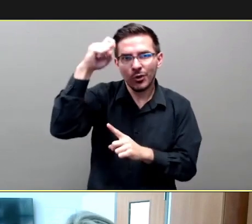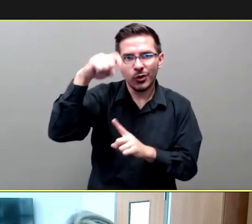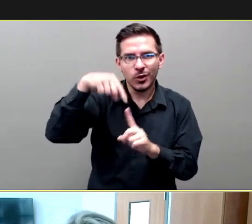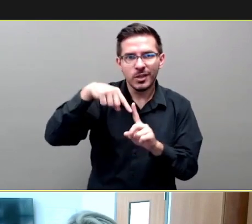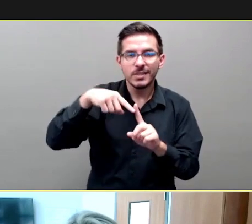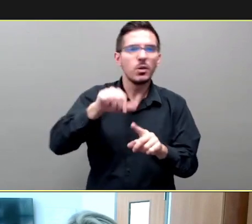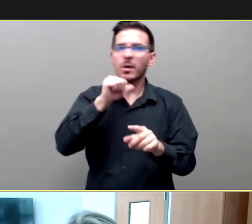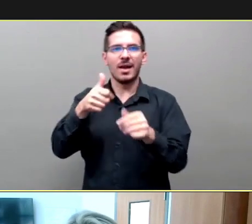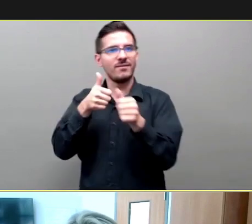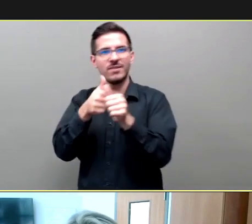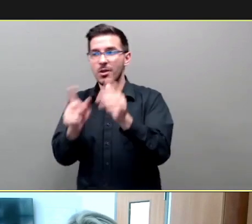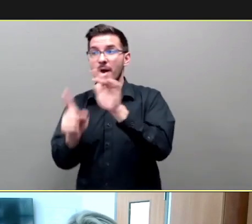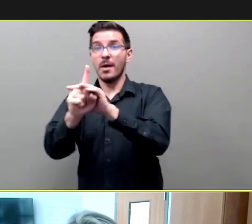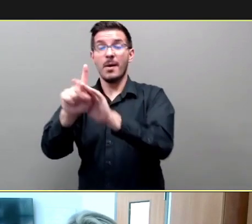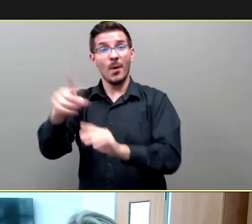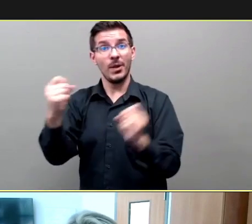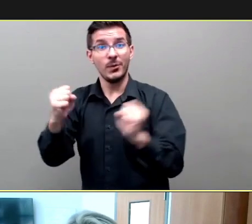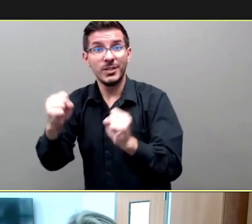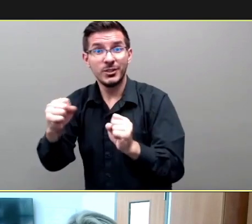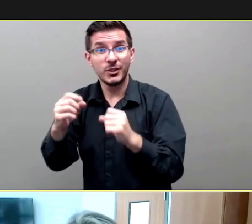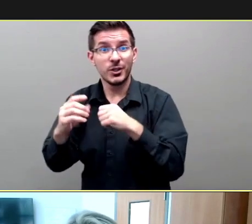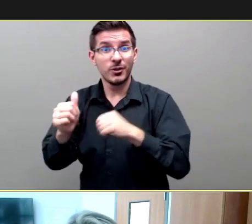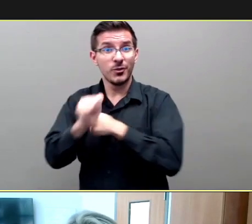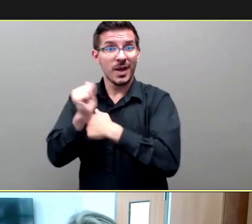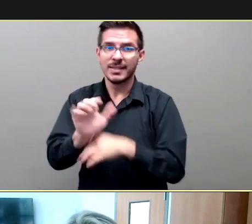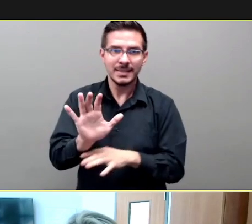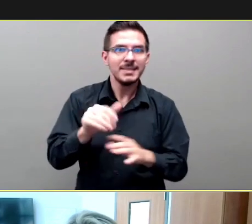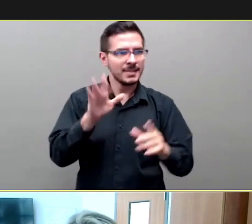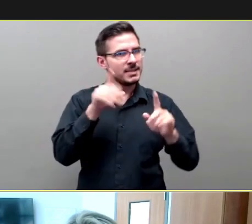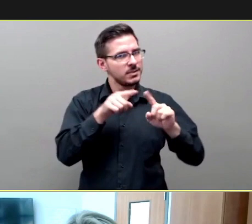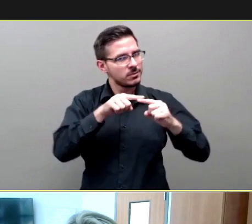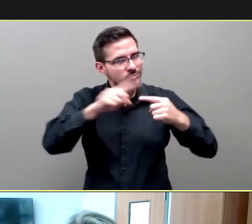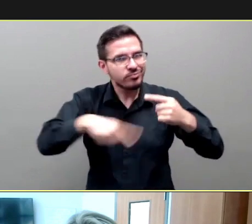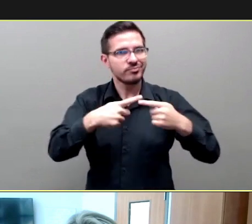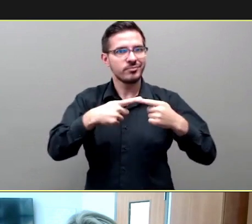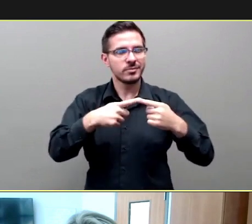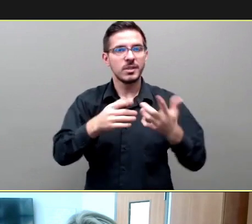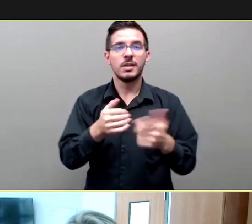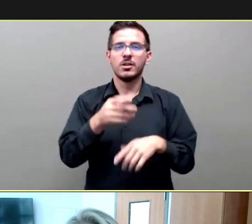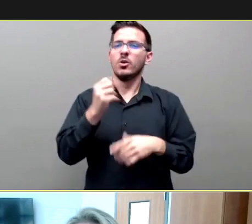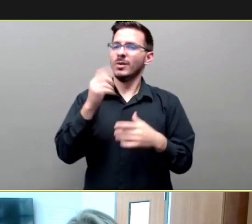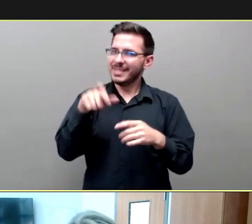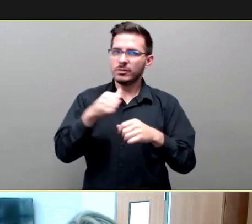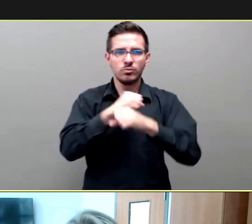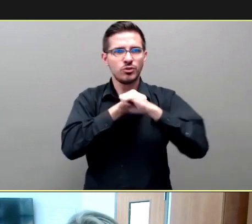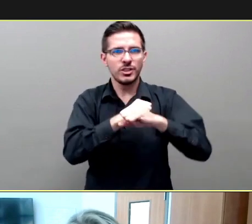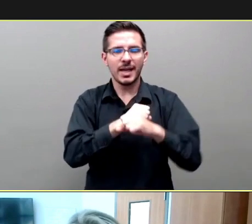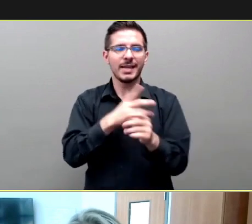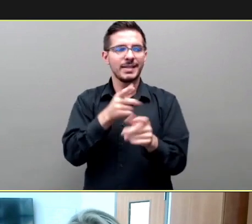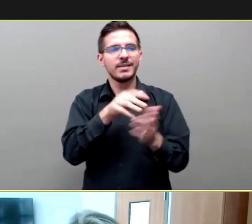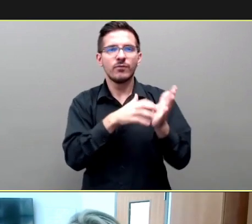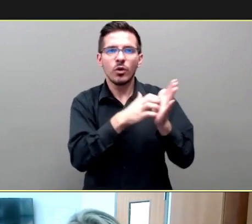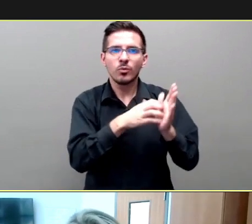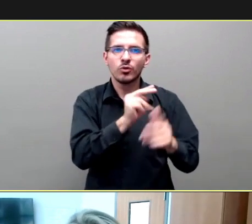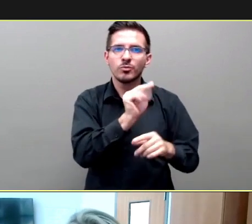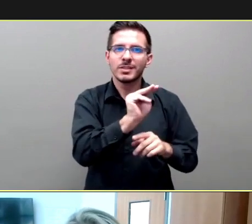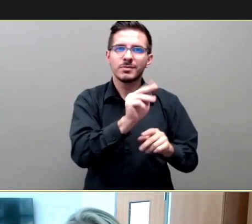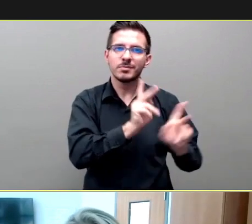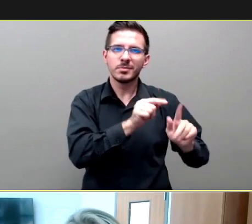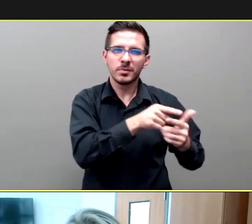we're in a transition. We have a lot of great tools, but we still need to protect vulnerable New Mexicans, protect ourselves and our